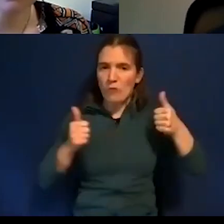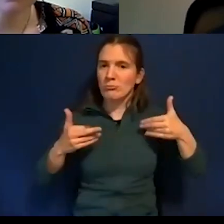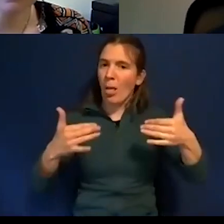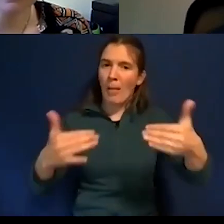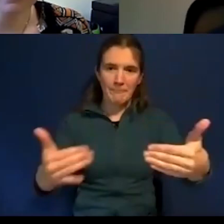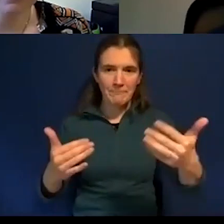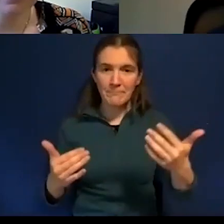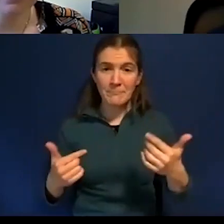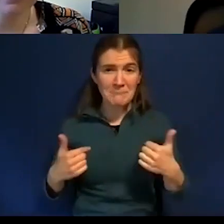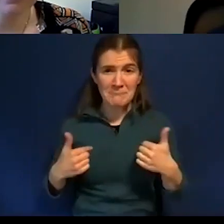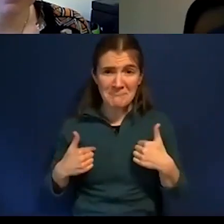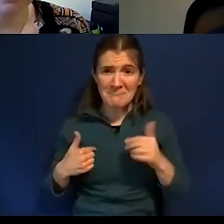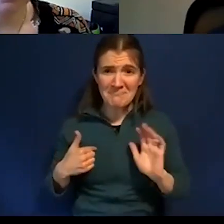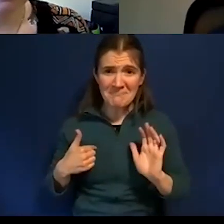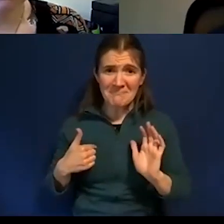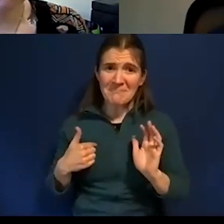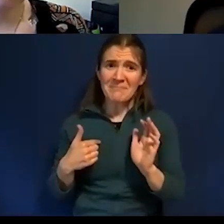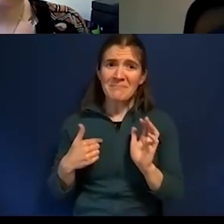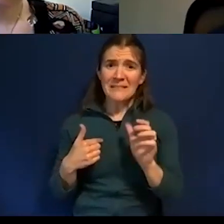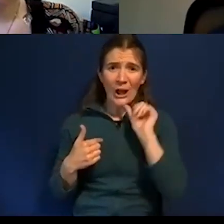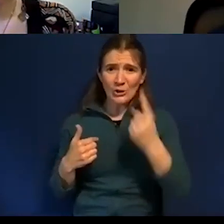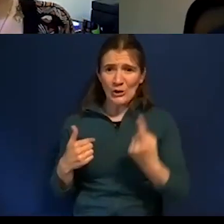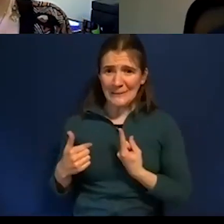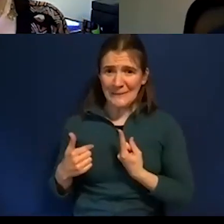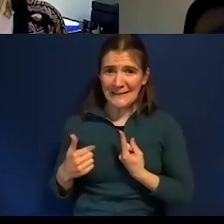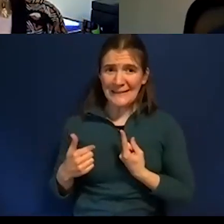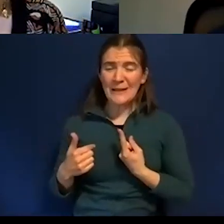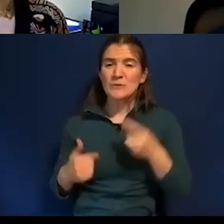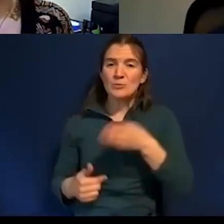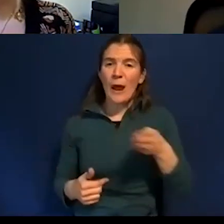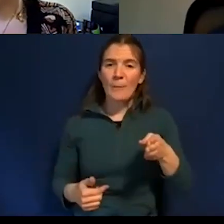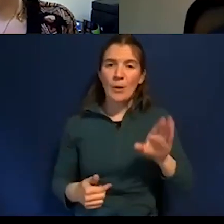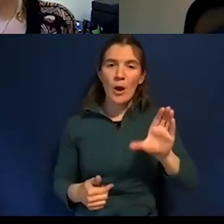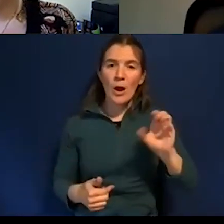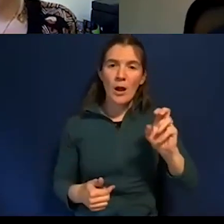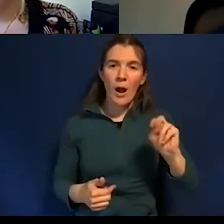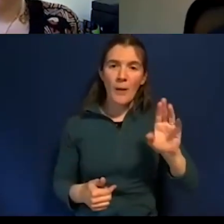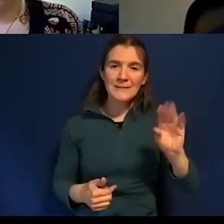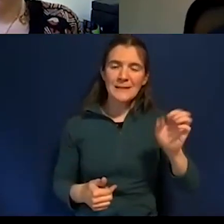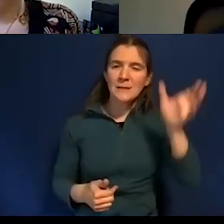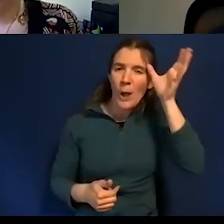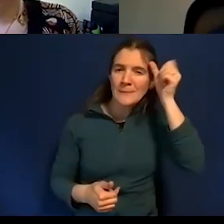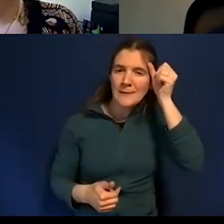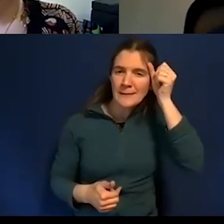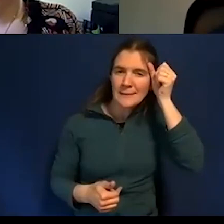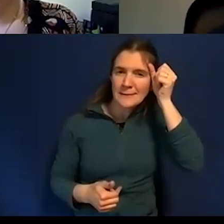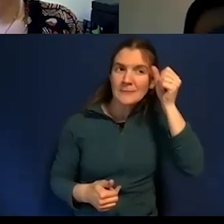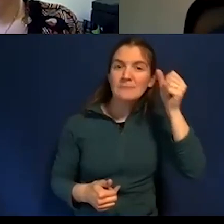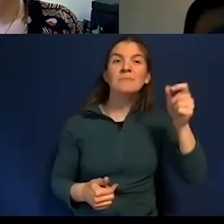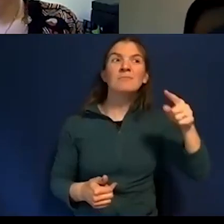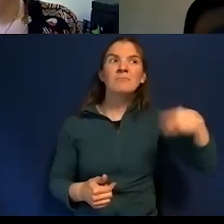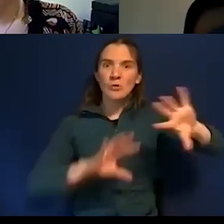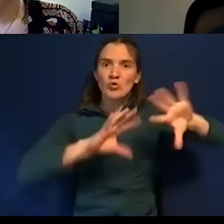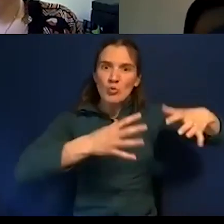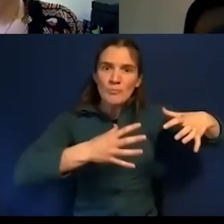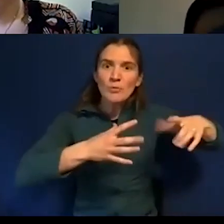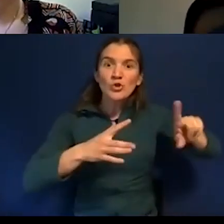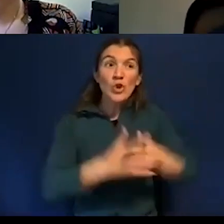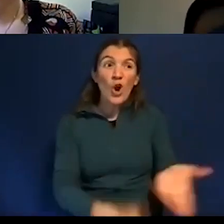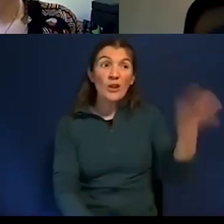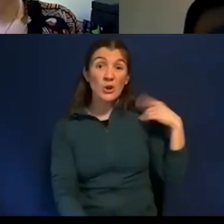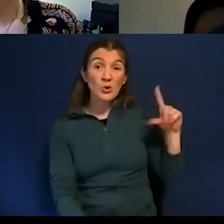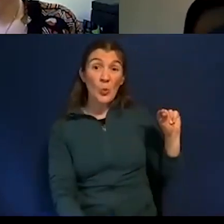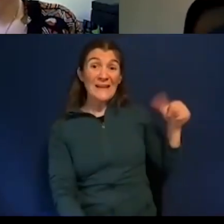But I think it's important to note it was Brattleboro Common Sense and many people who started with it in